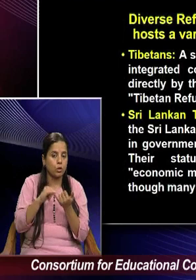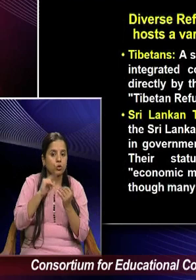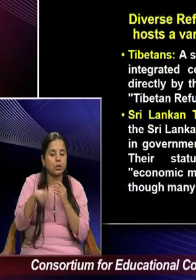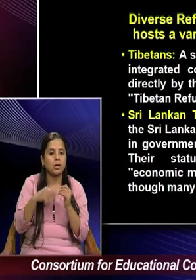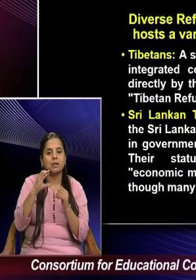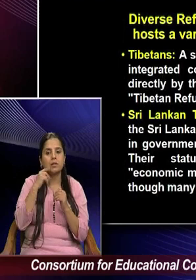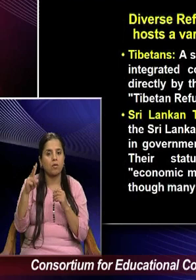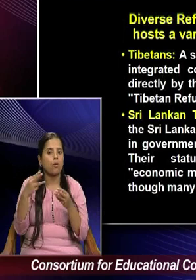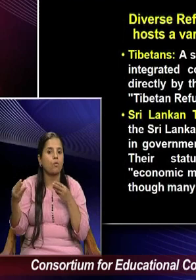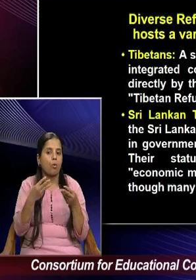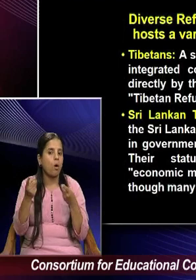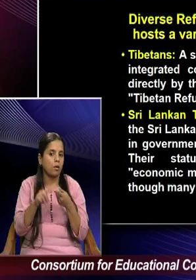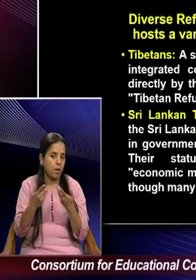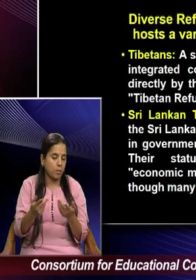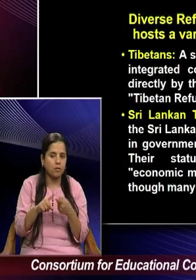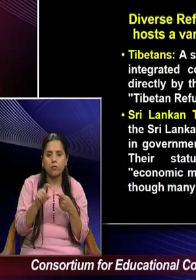War, primarily